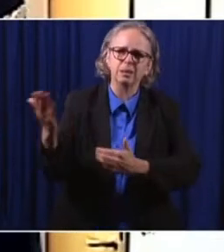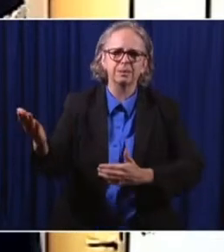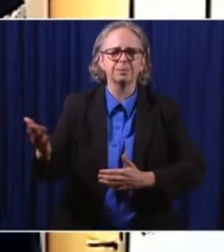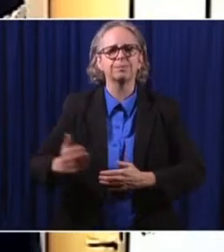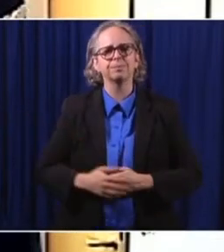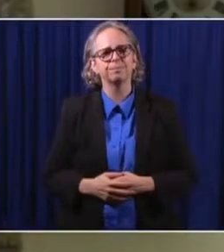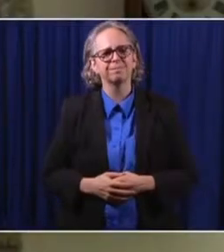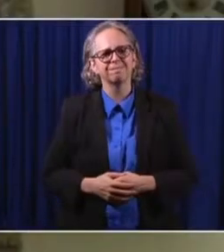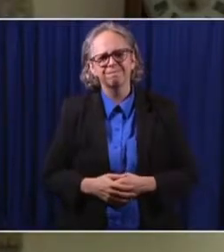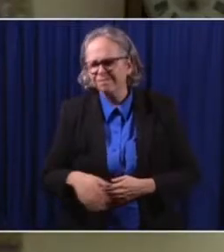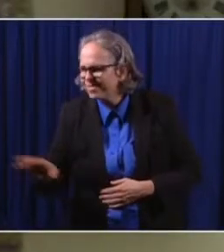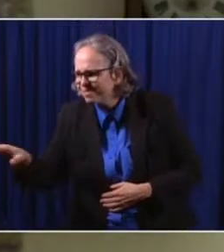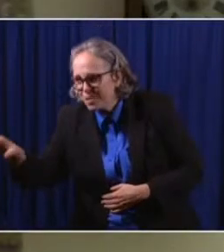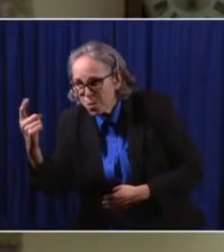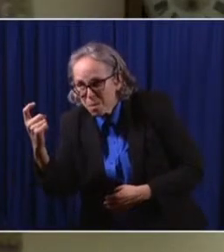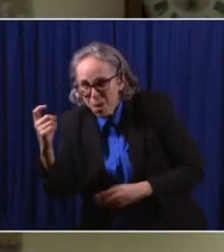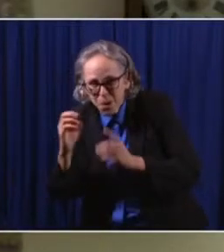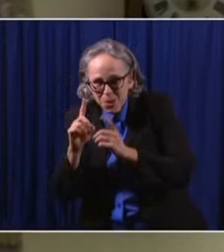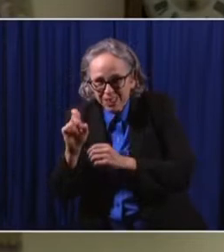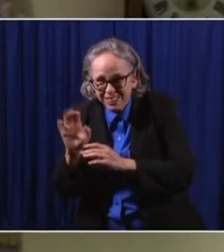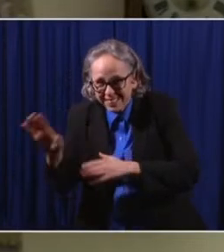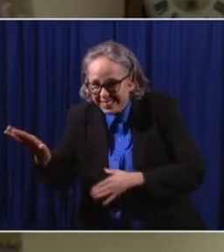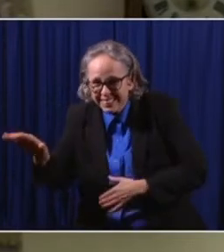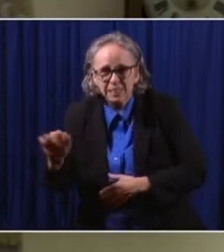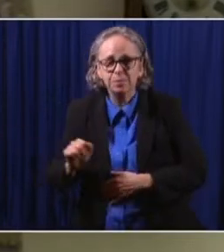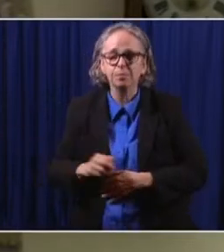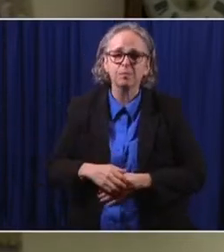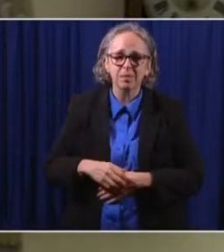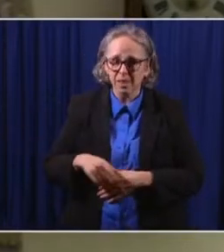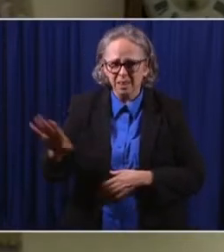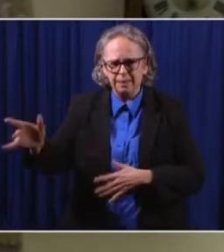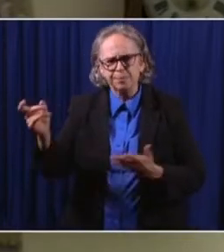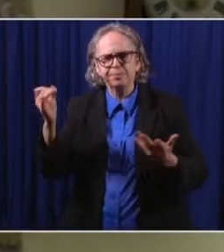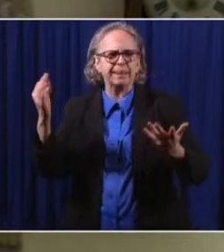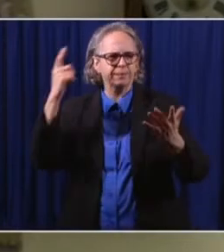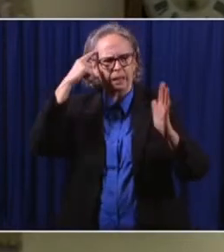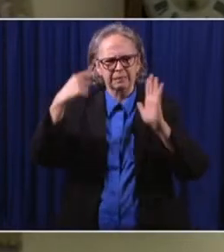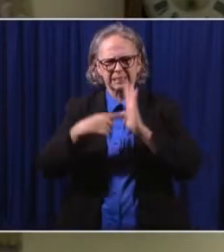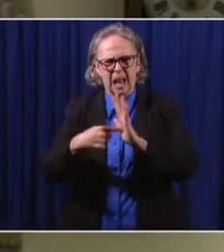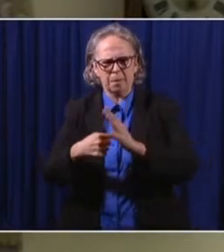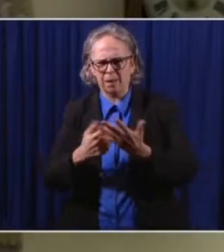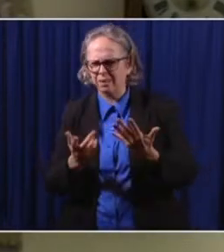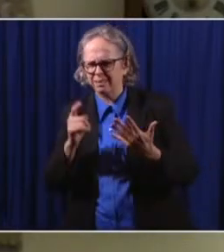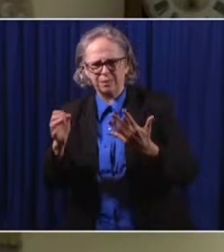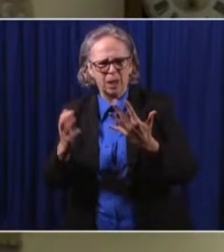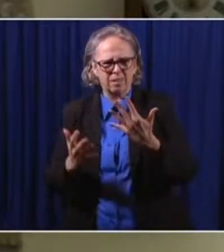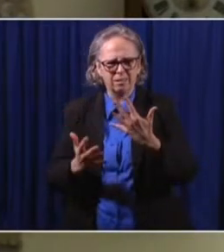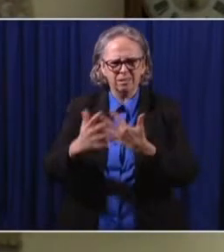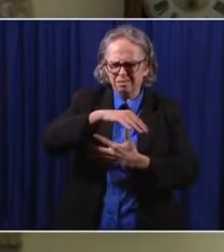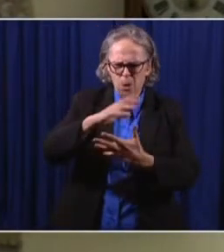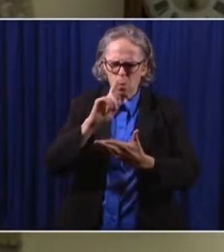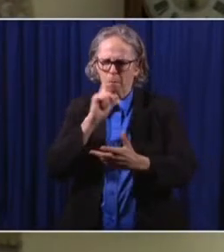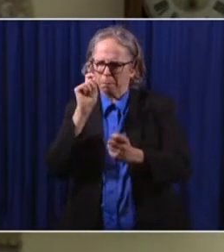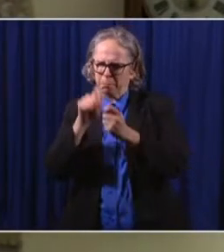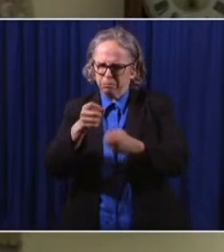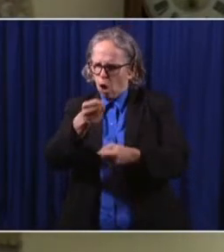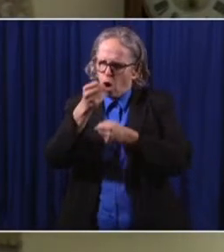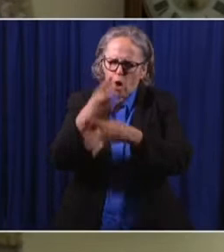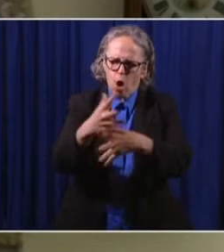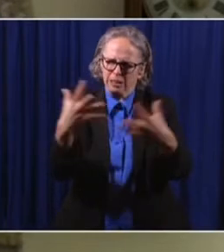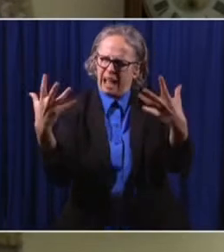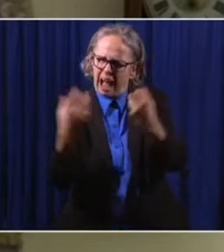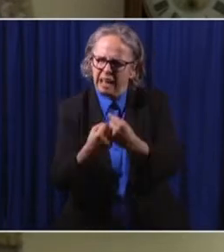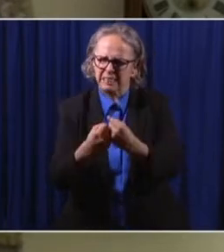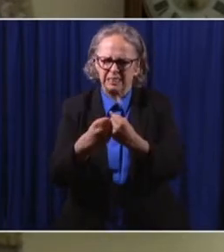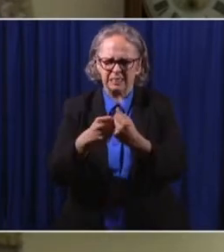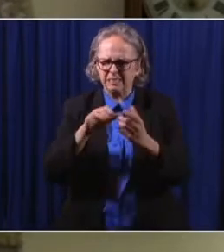Final question, Colonel. If you had to tick off 3, 4, 5 causes of these crashes, of these fatalities, what